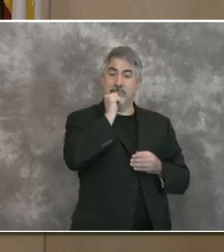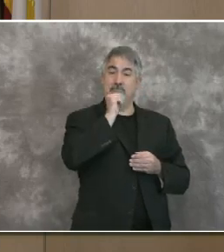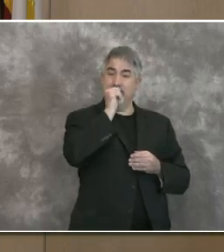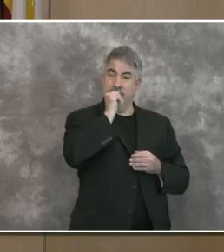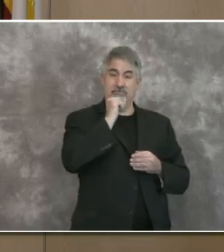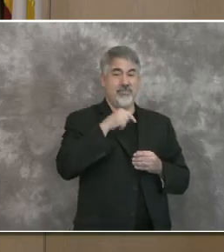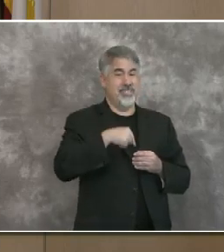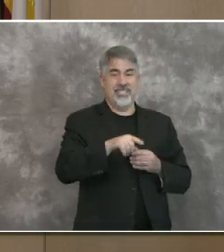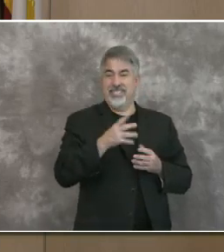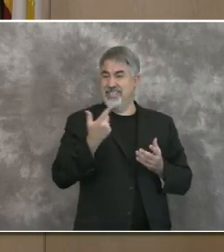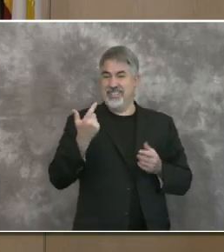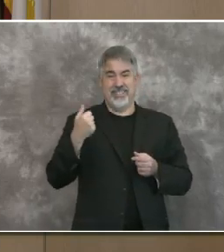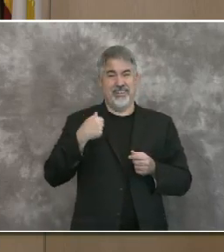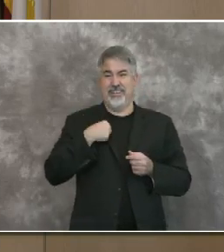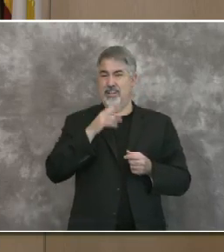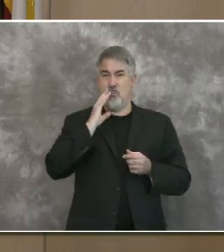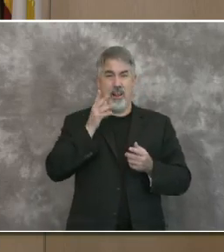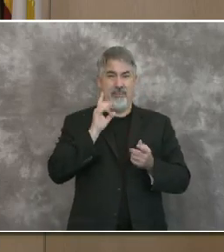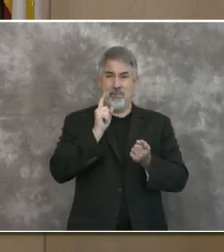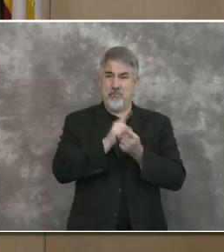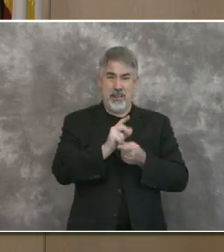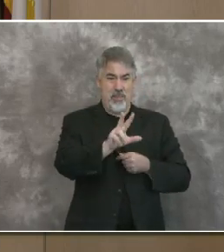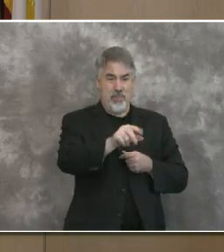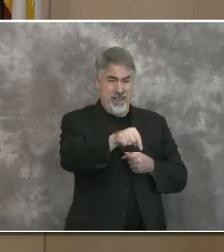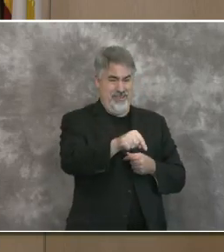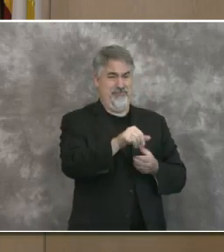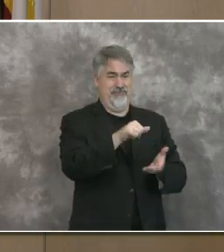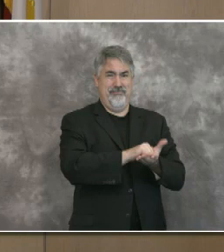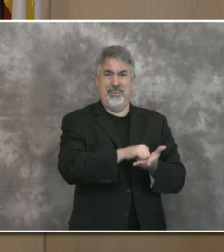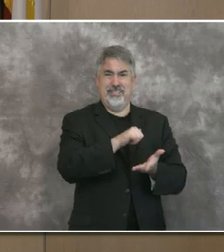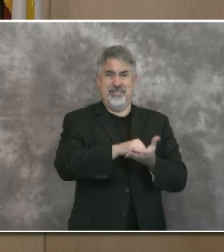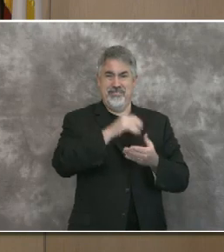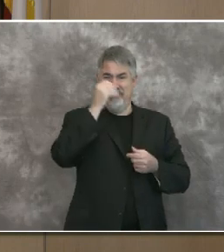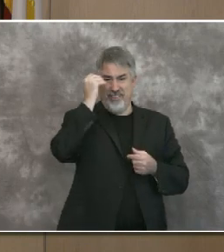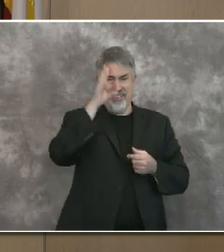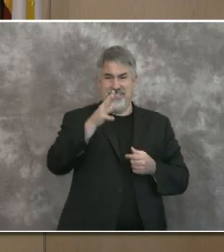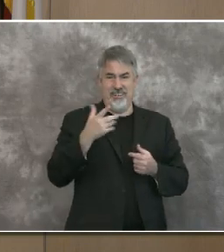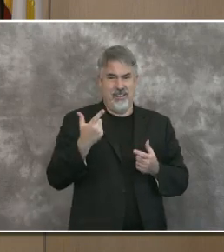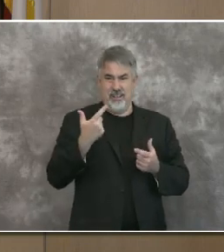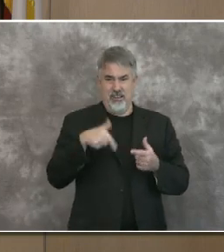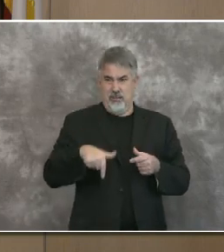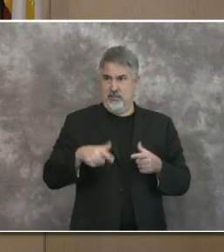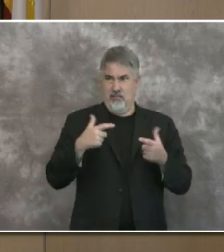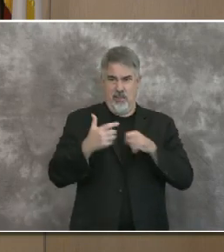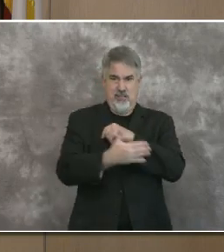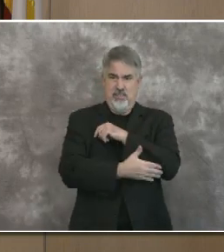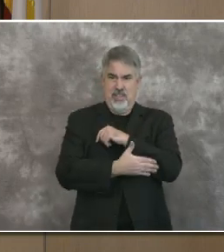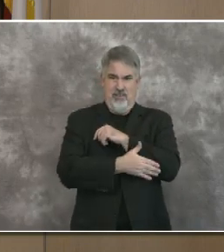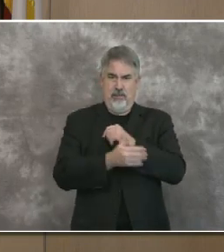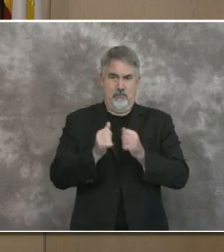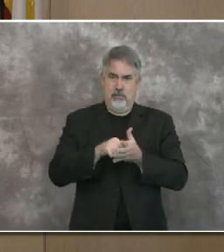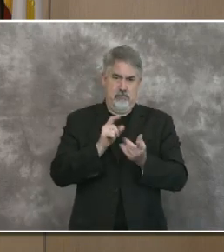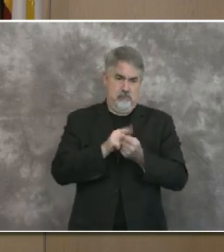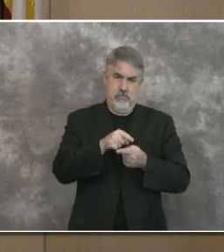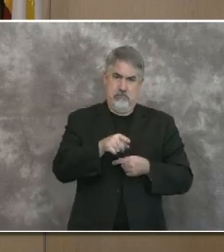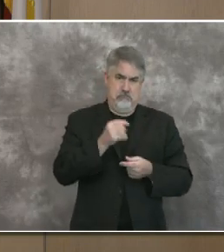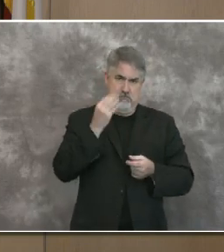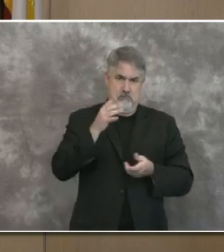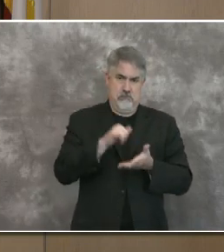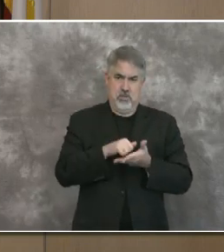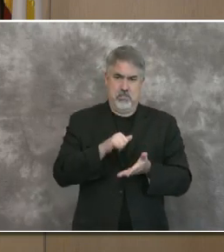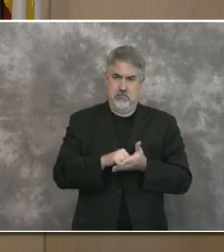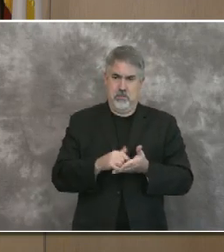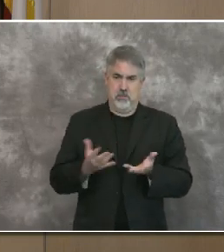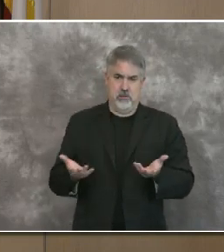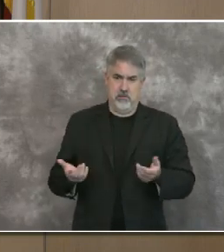meet those 2 metrics. It was not designed for large counties to meet those 2 metrics. The metrics